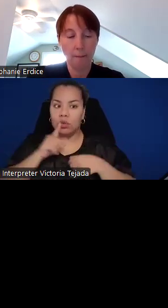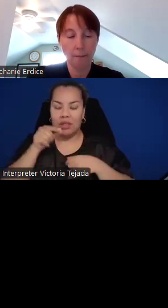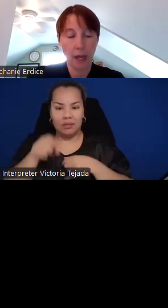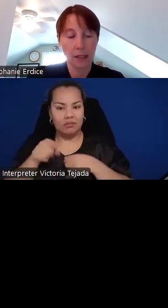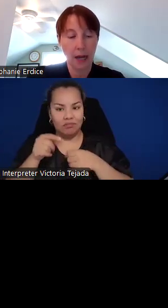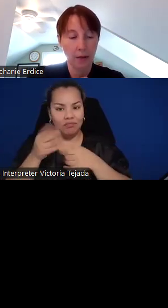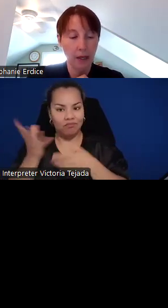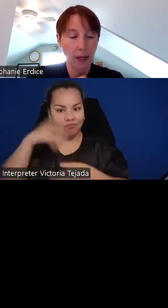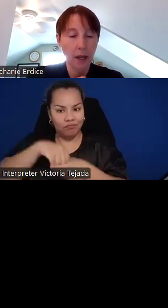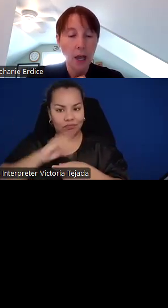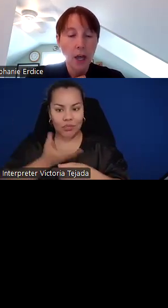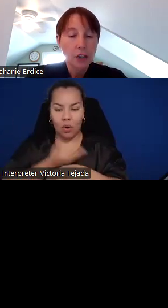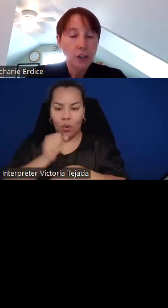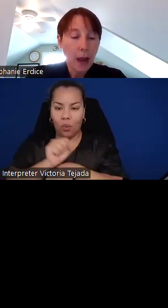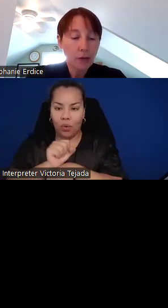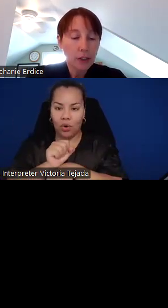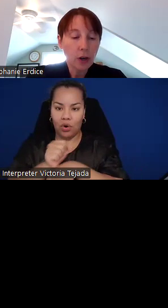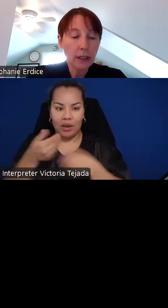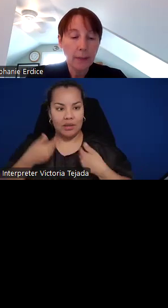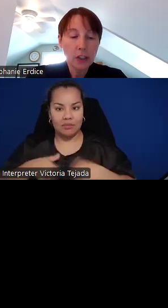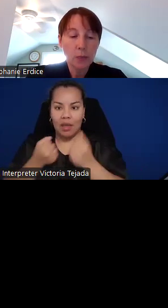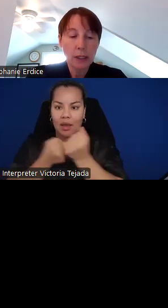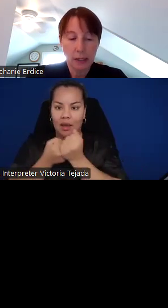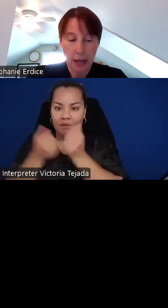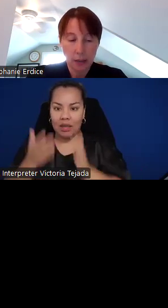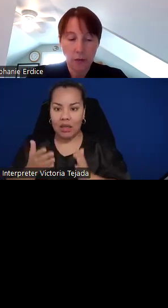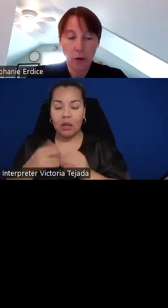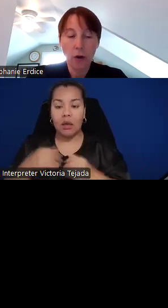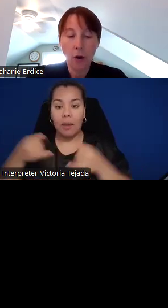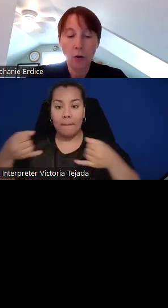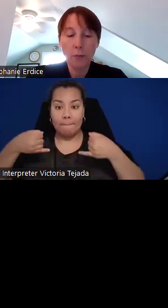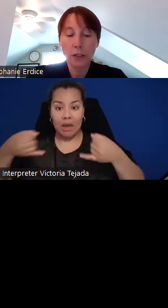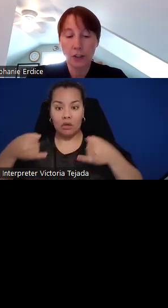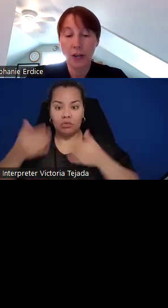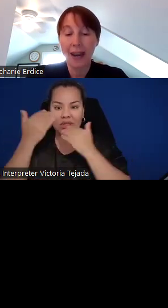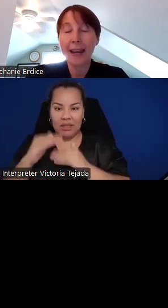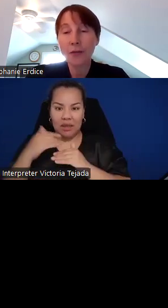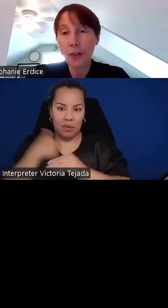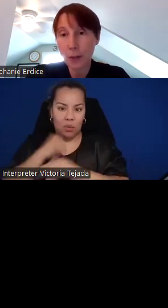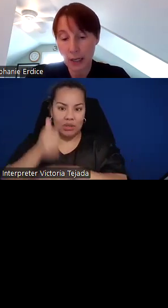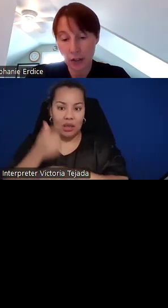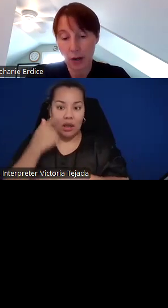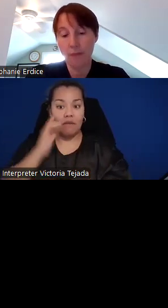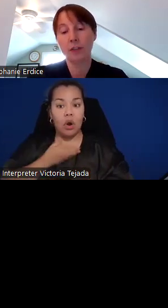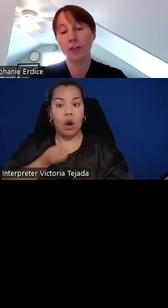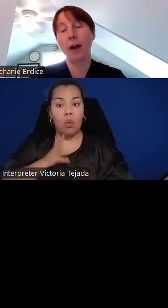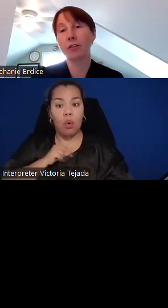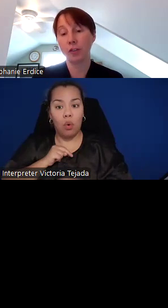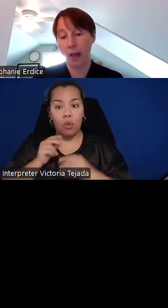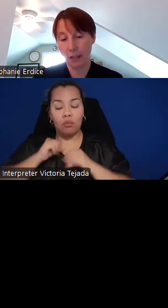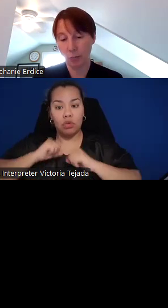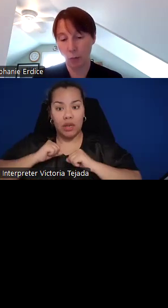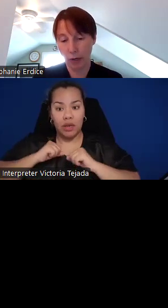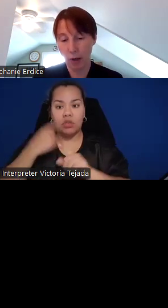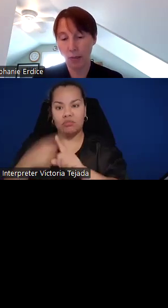work as an advocate. So boundaries are limits we set for our own protection and for the protection of the